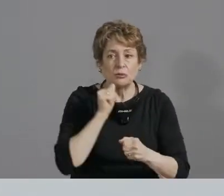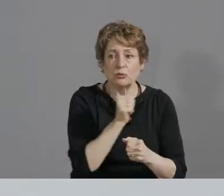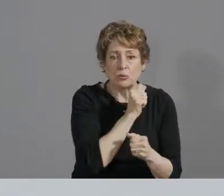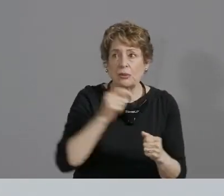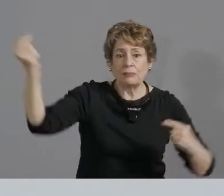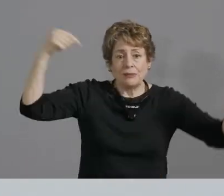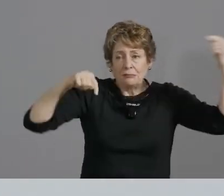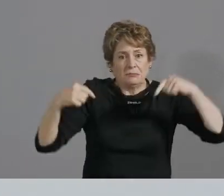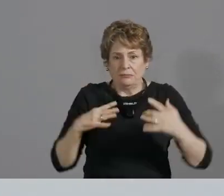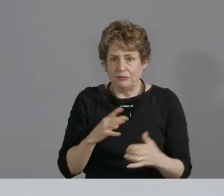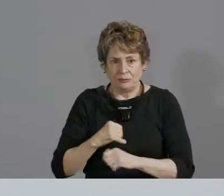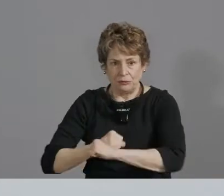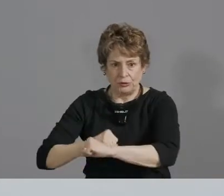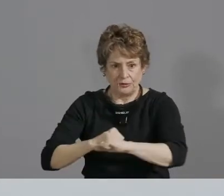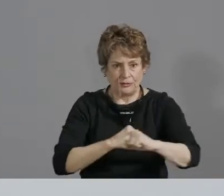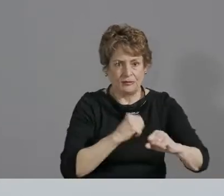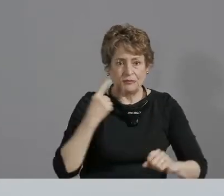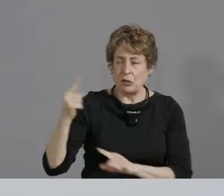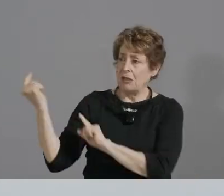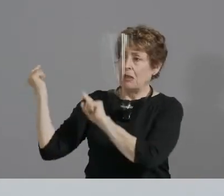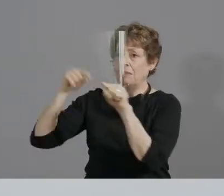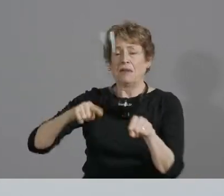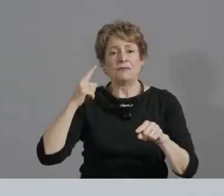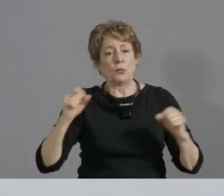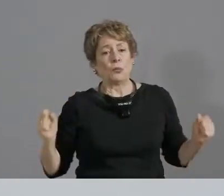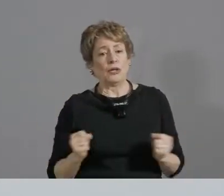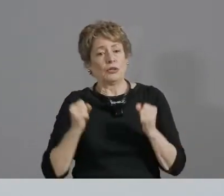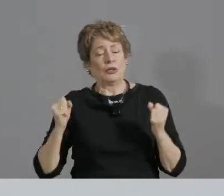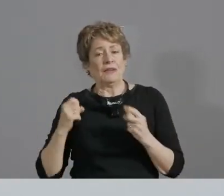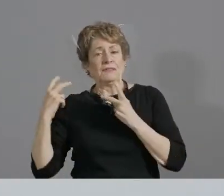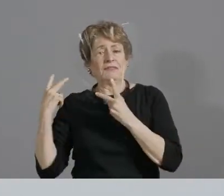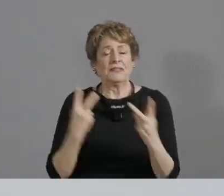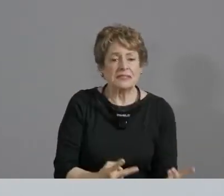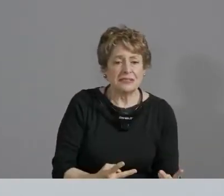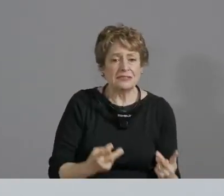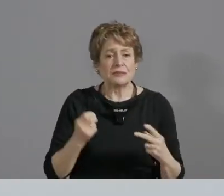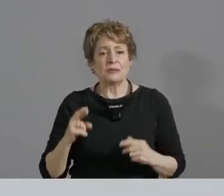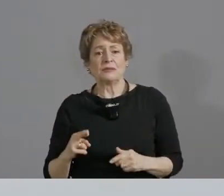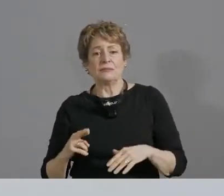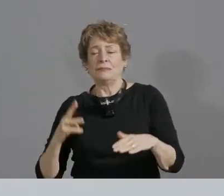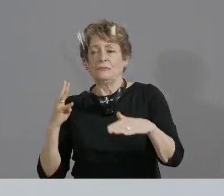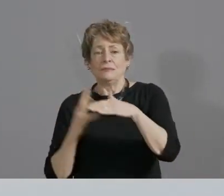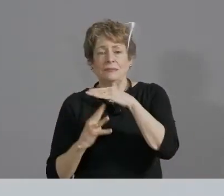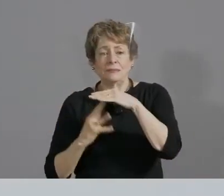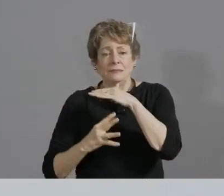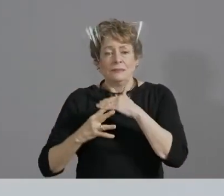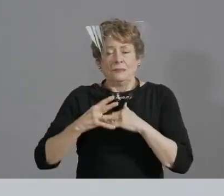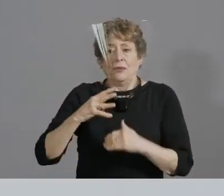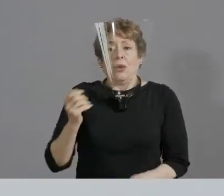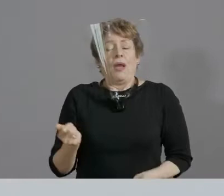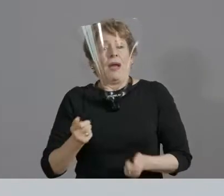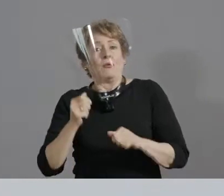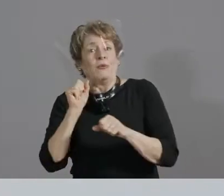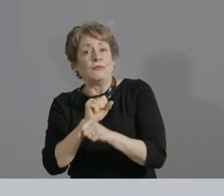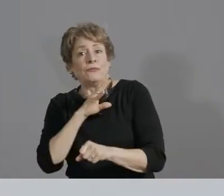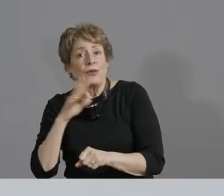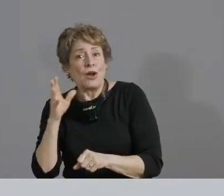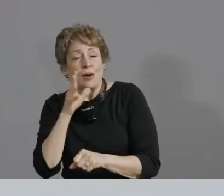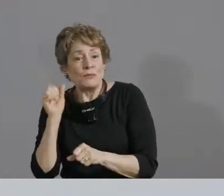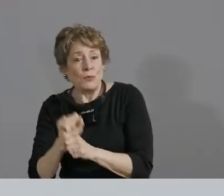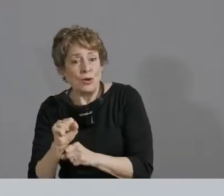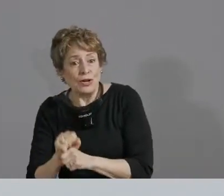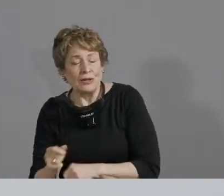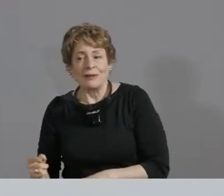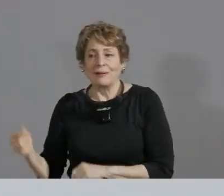migrant agricultural workers, if we have people, during the winter, we get a large influx of people